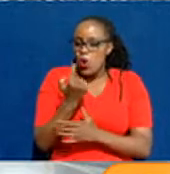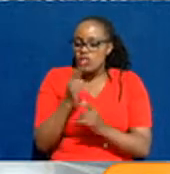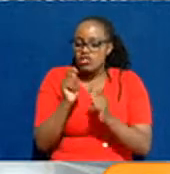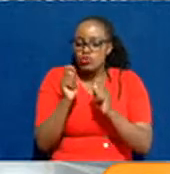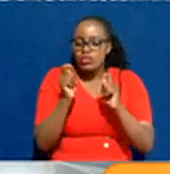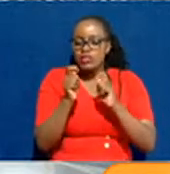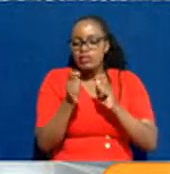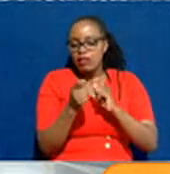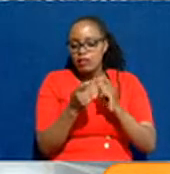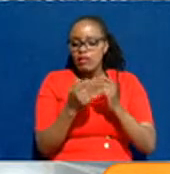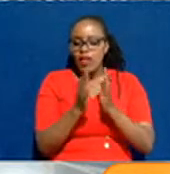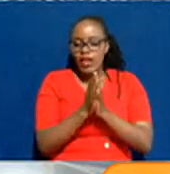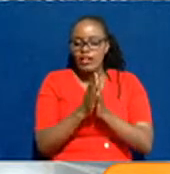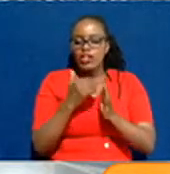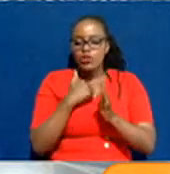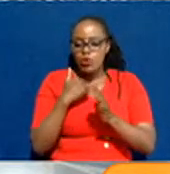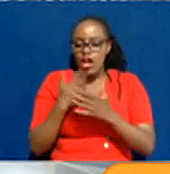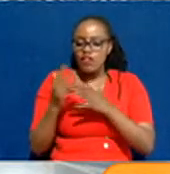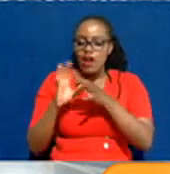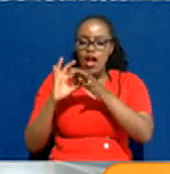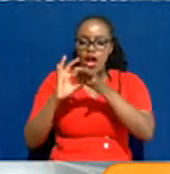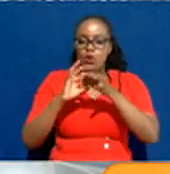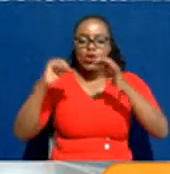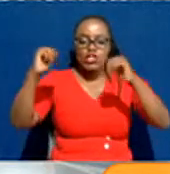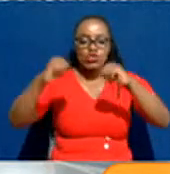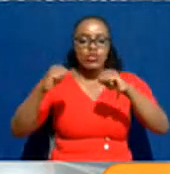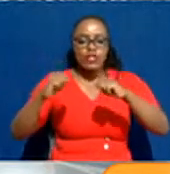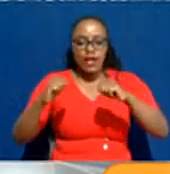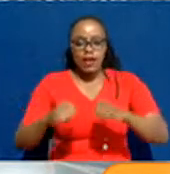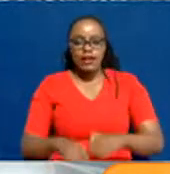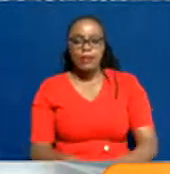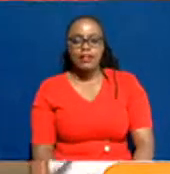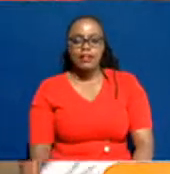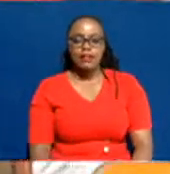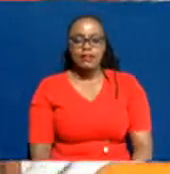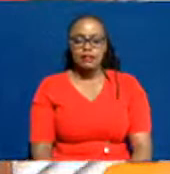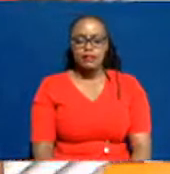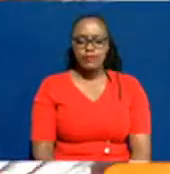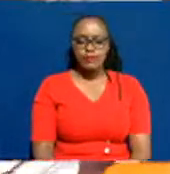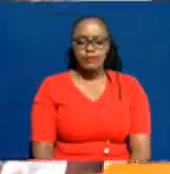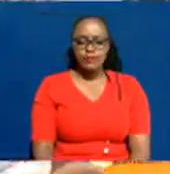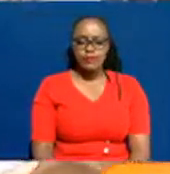him into a power sharing deal. Take a listen.